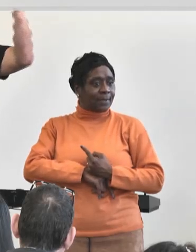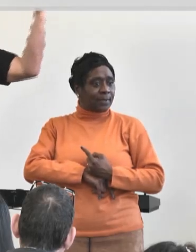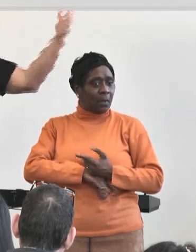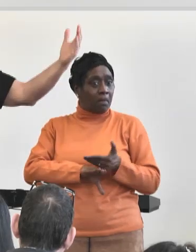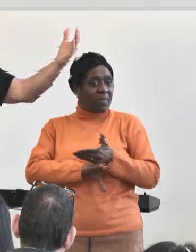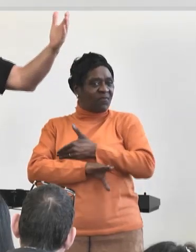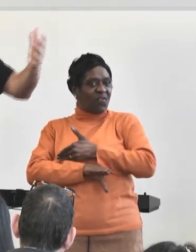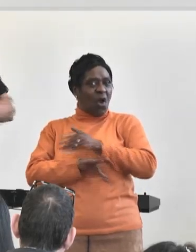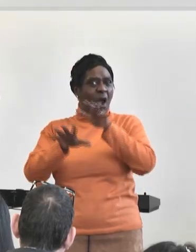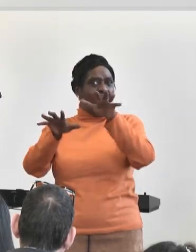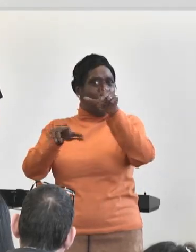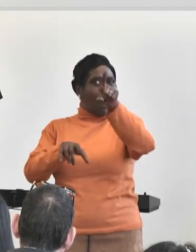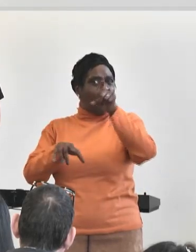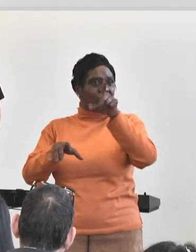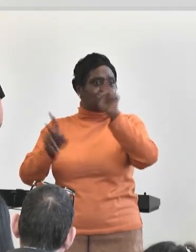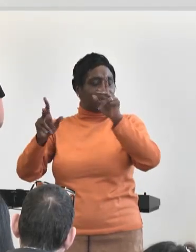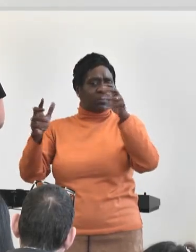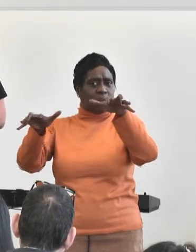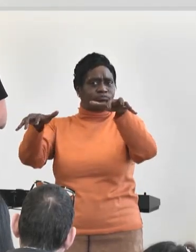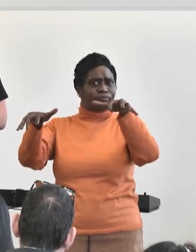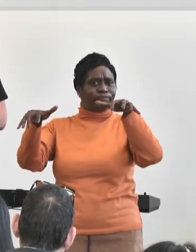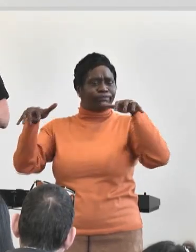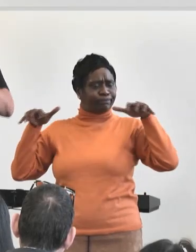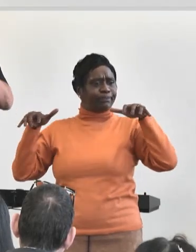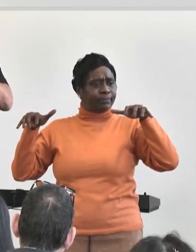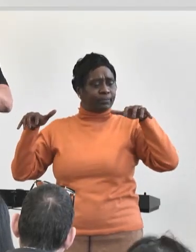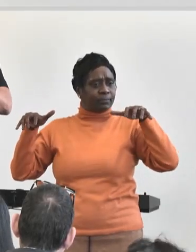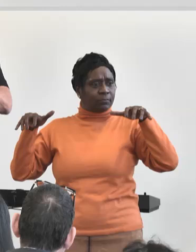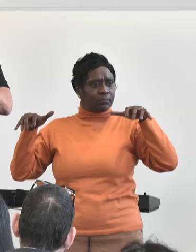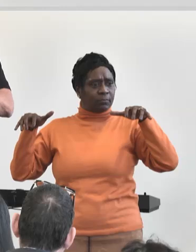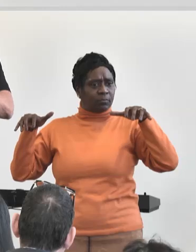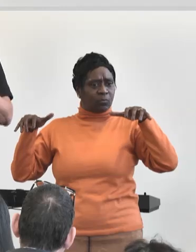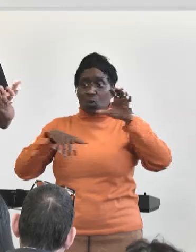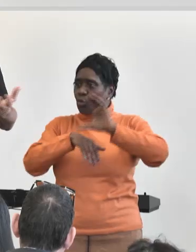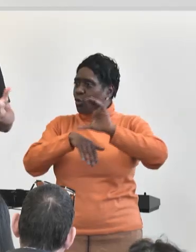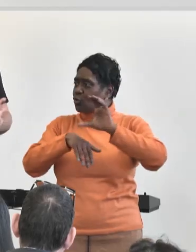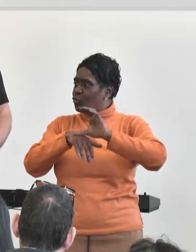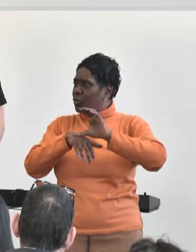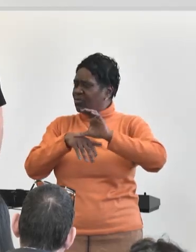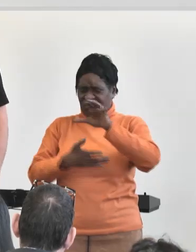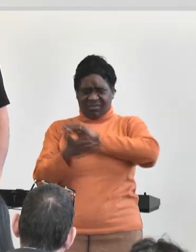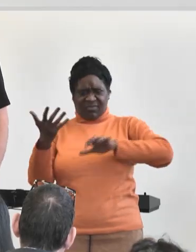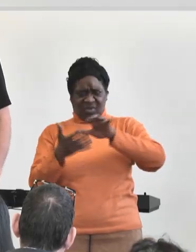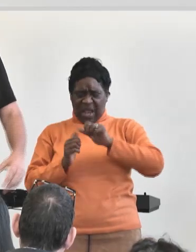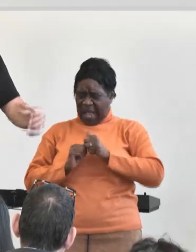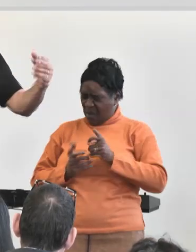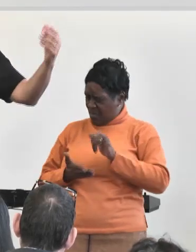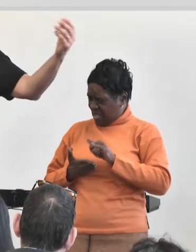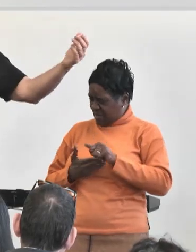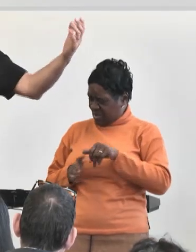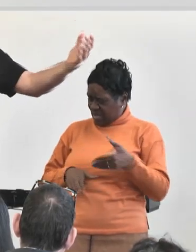Before hundreds of people. Ante cientos de personas, de 100 personas. The church is a little confused. La iglesia está un poco